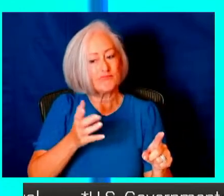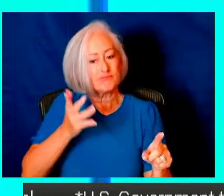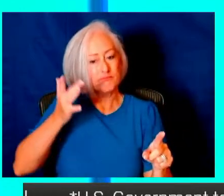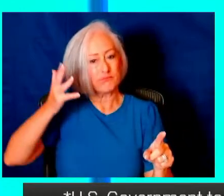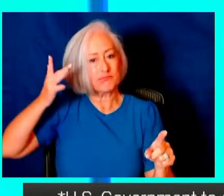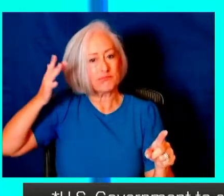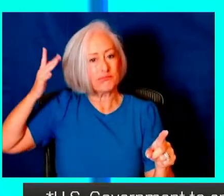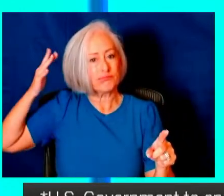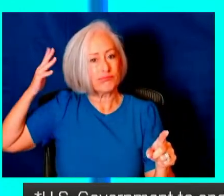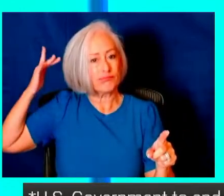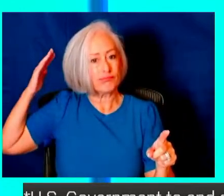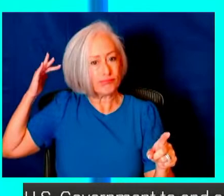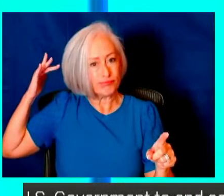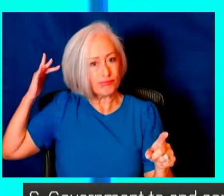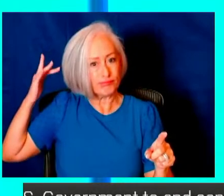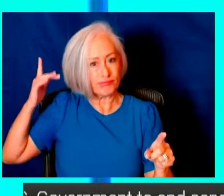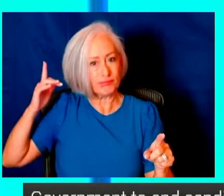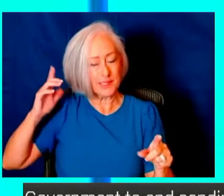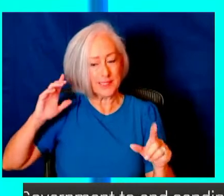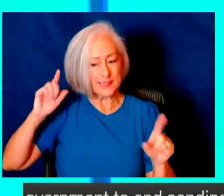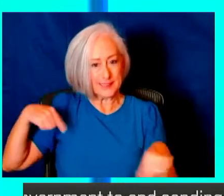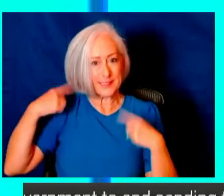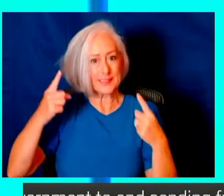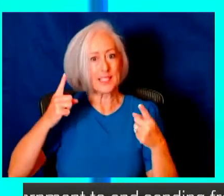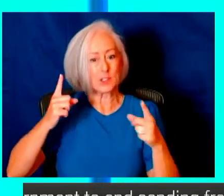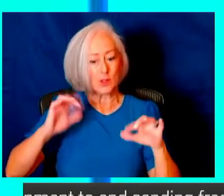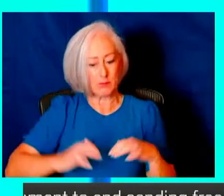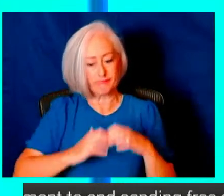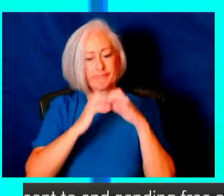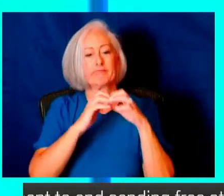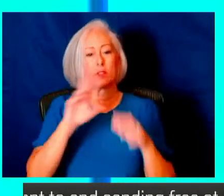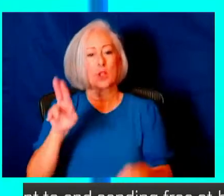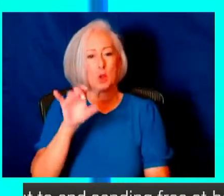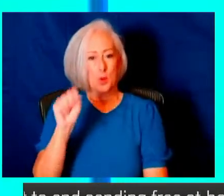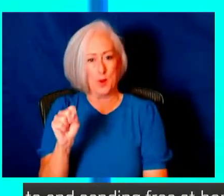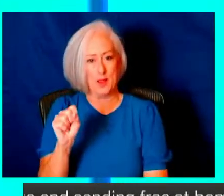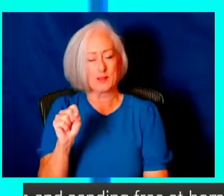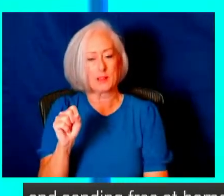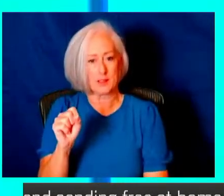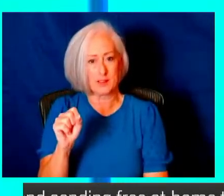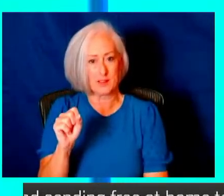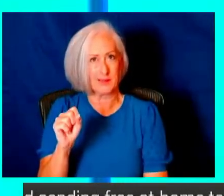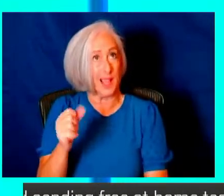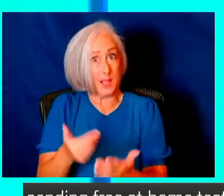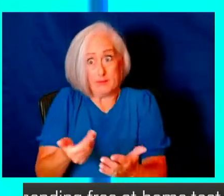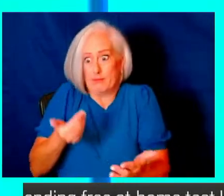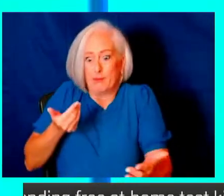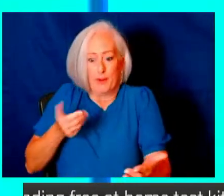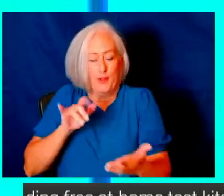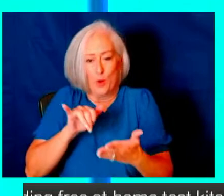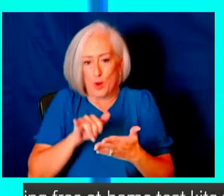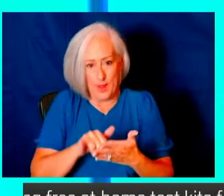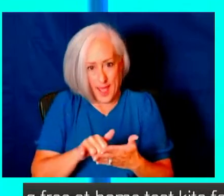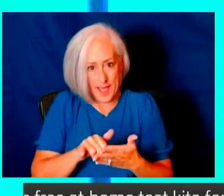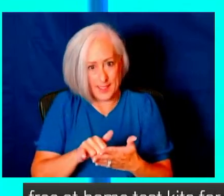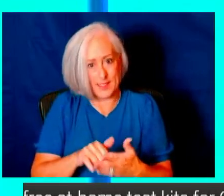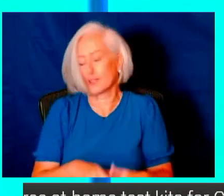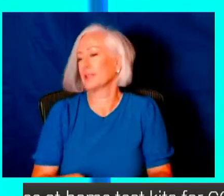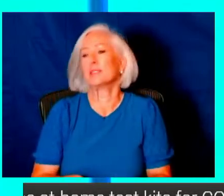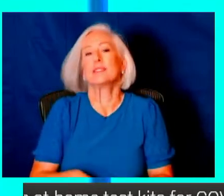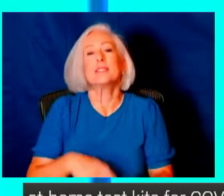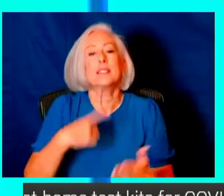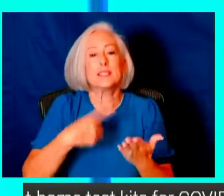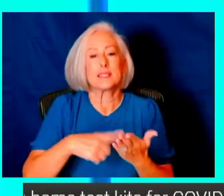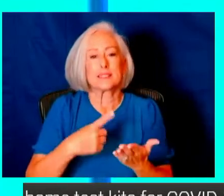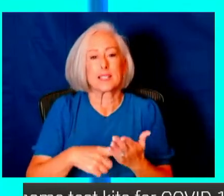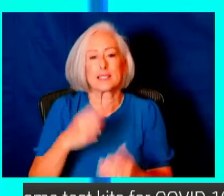since the founding of the United States, and even before that. We talk about the 1619